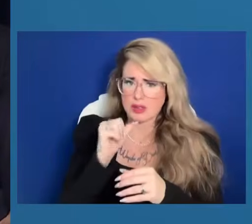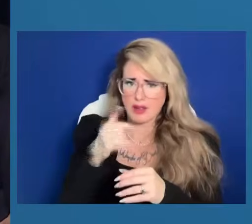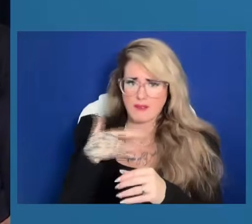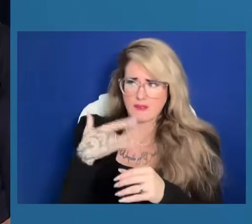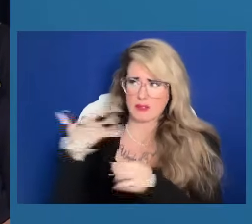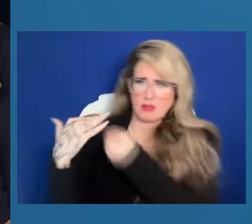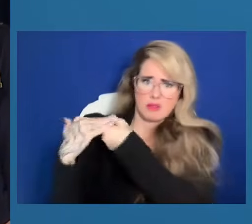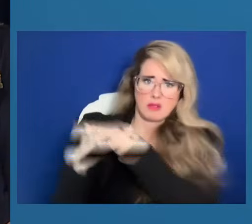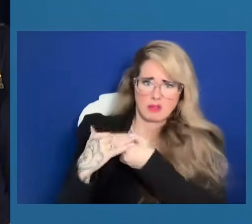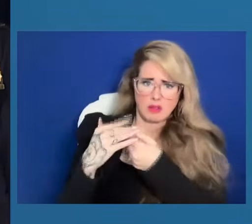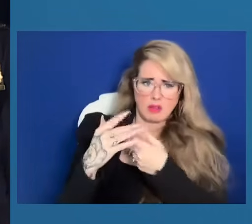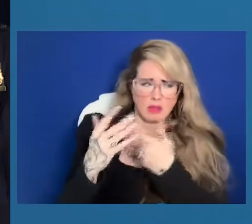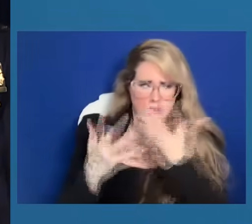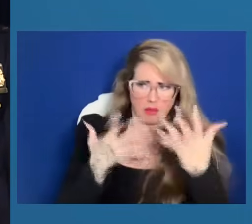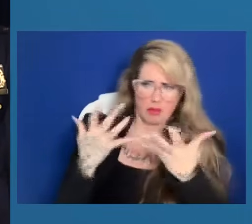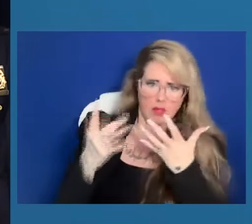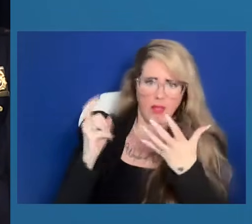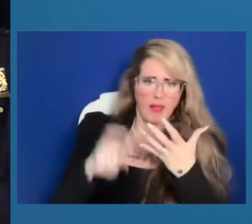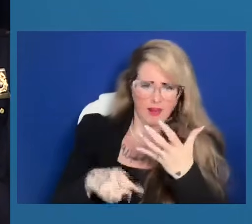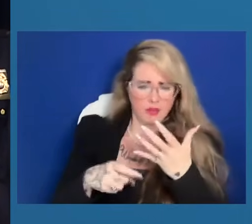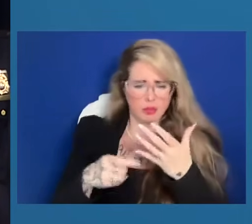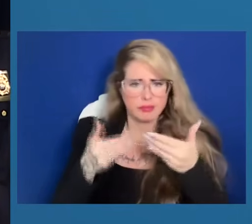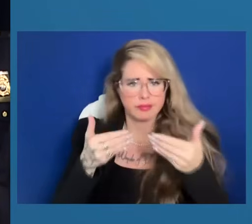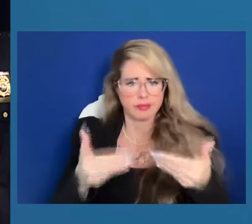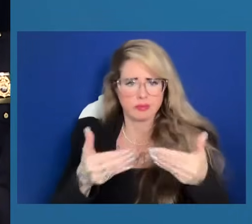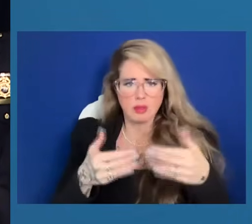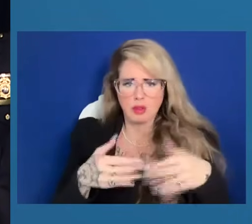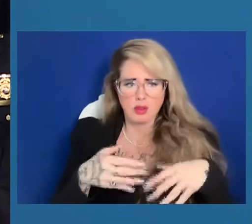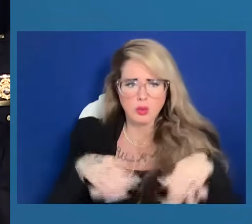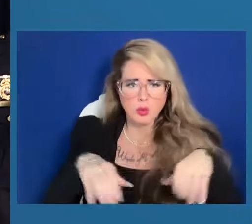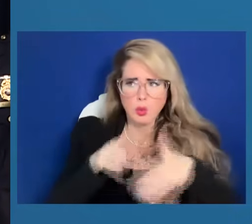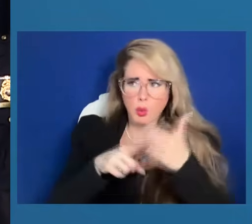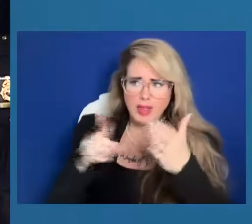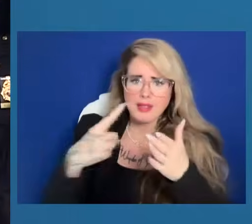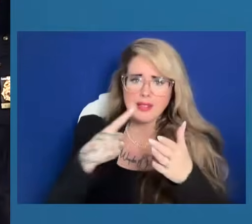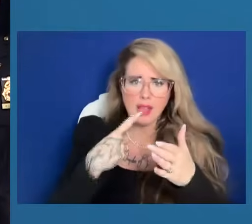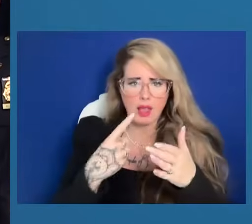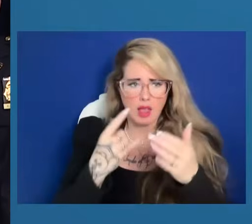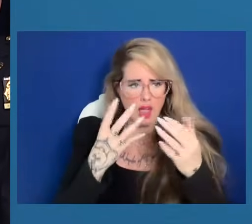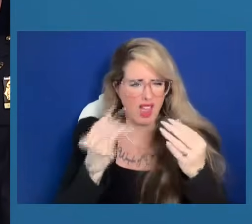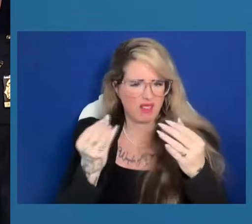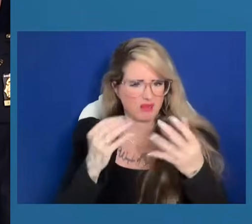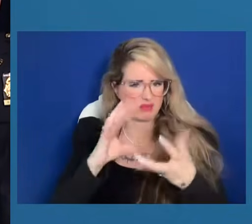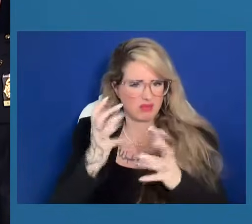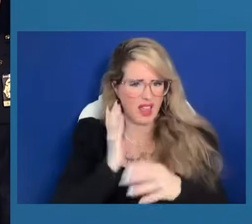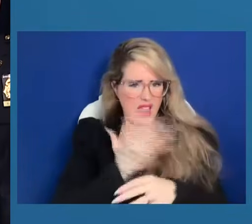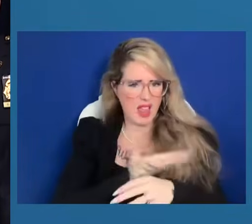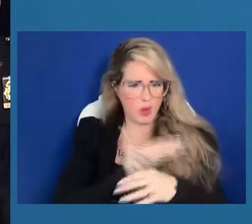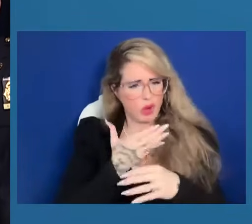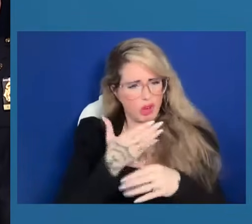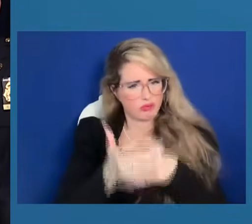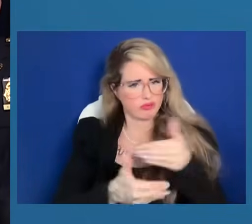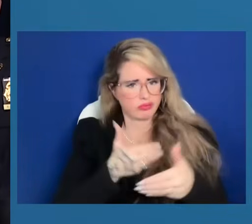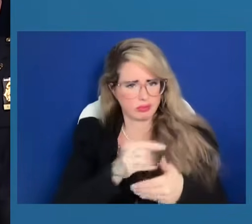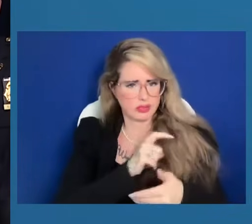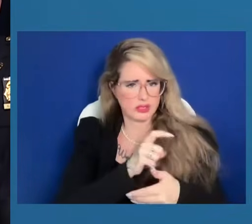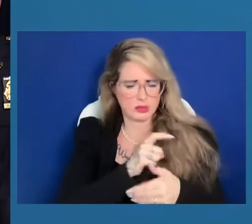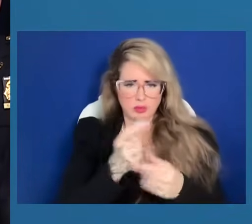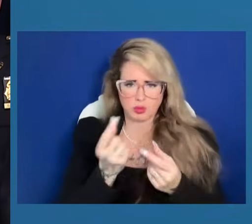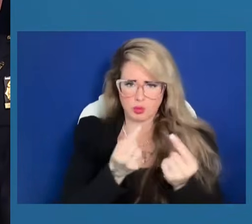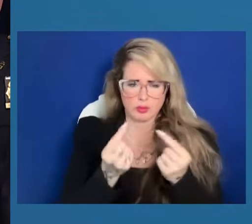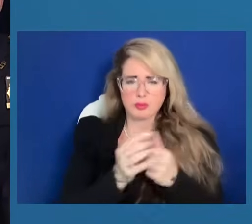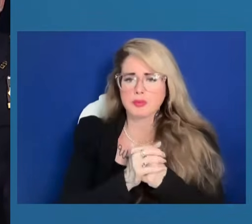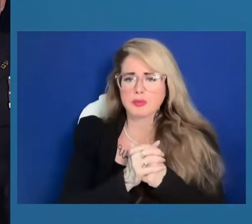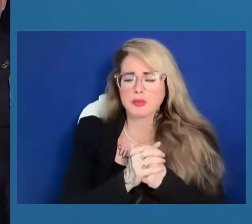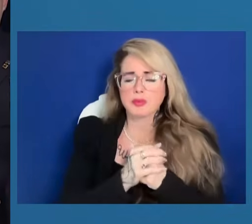that undercut effective local policing. Earlier this month, I was privileged to stand with the governor to announce